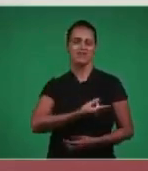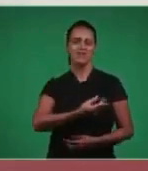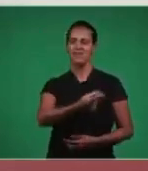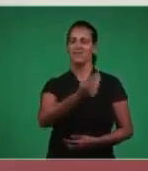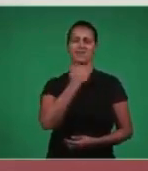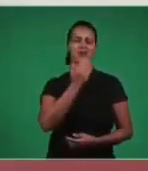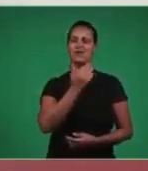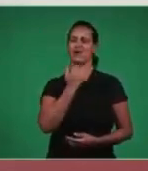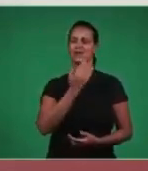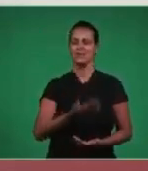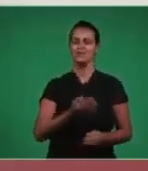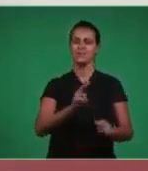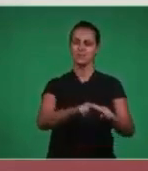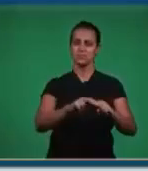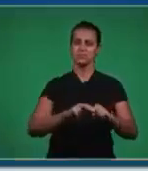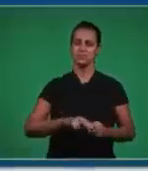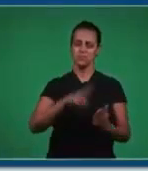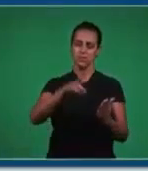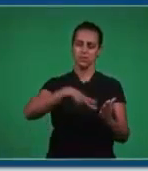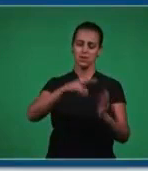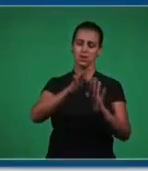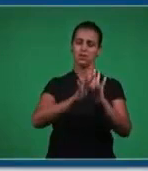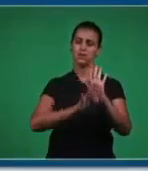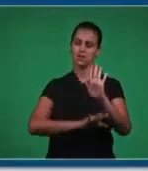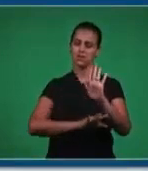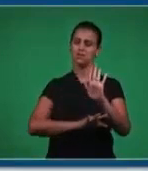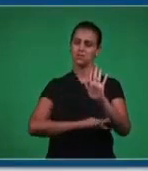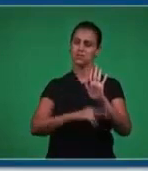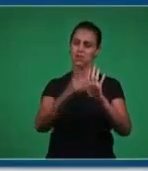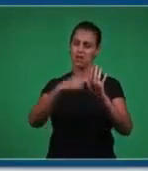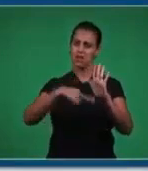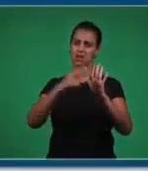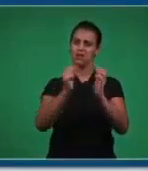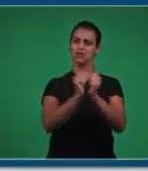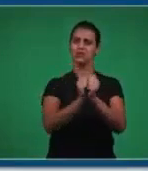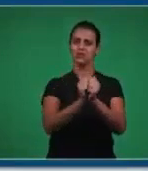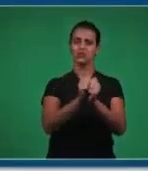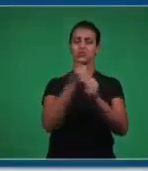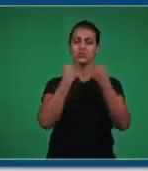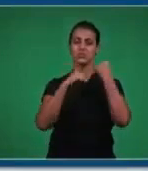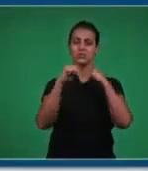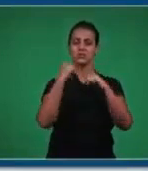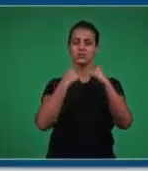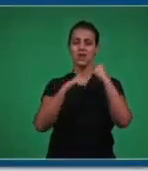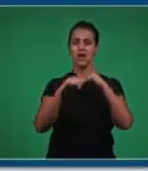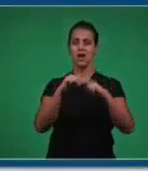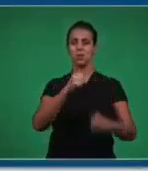life. That's why we're going to read the text now. I'd like to invite everyone to read with us in Psalms.